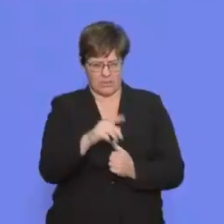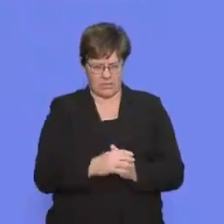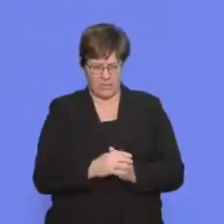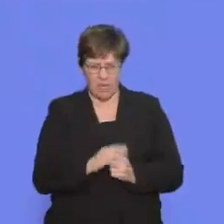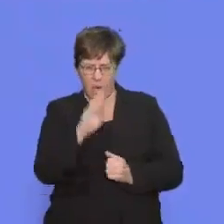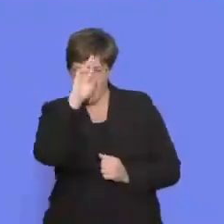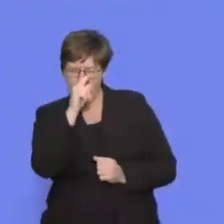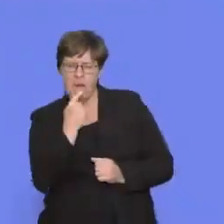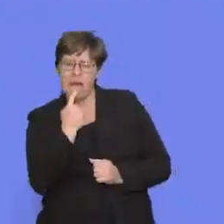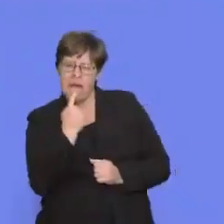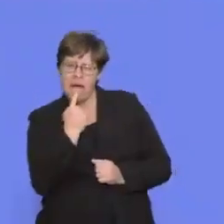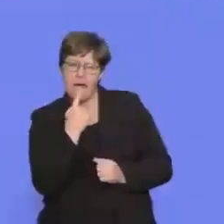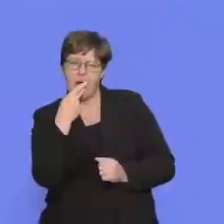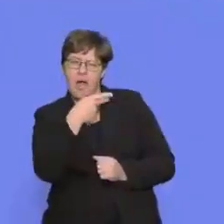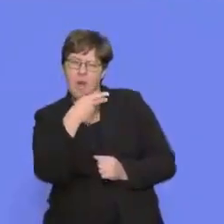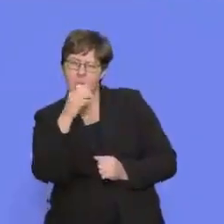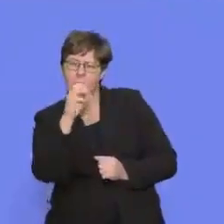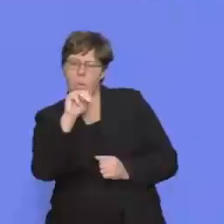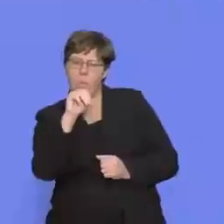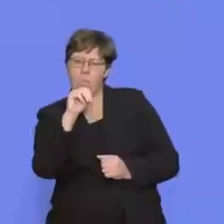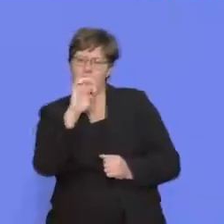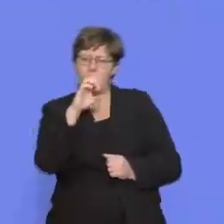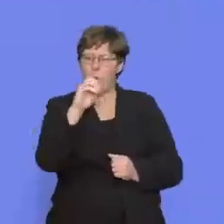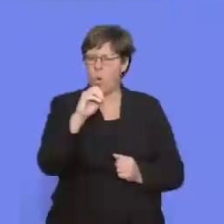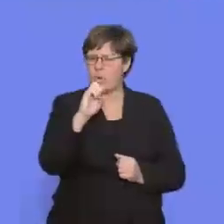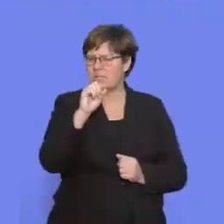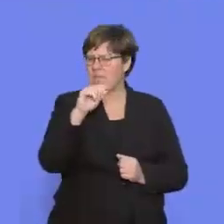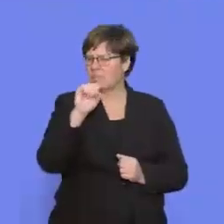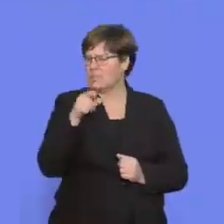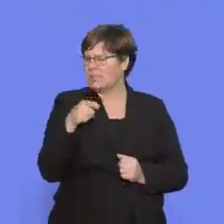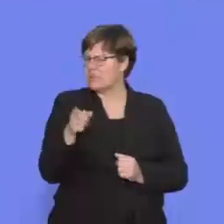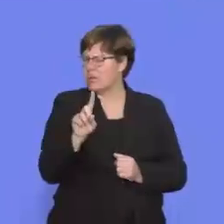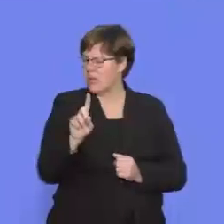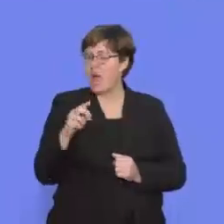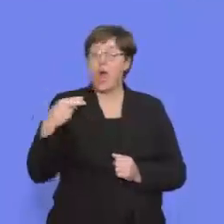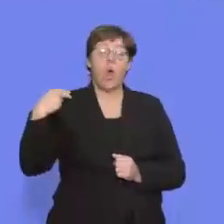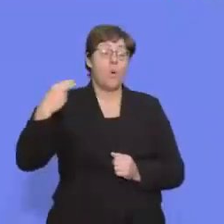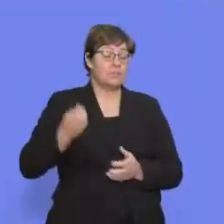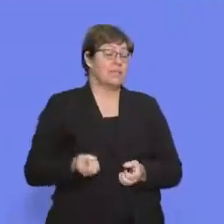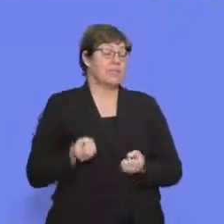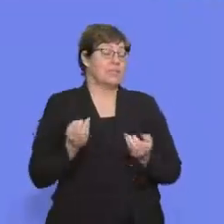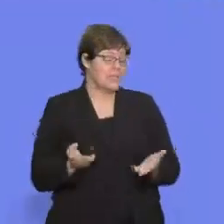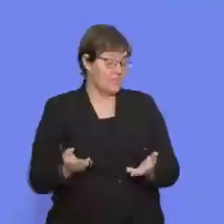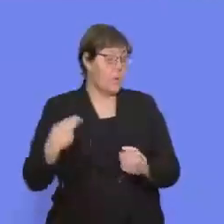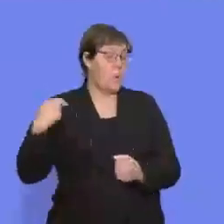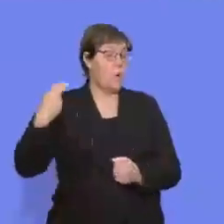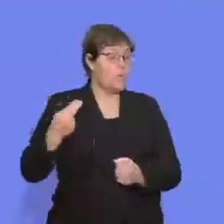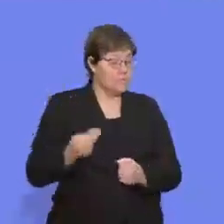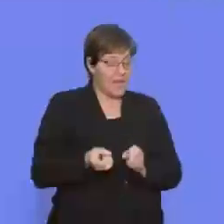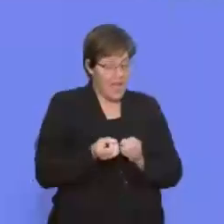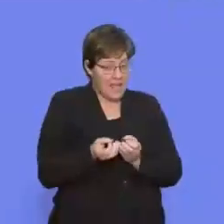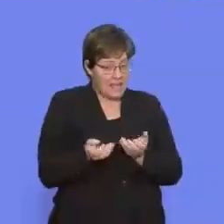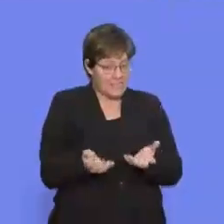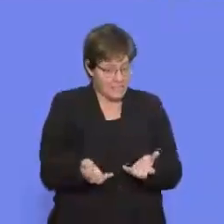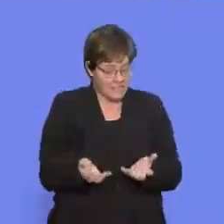remember what homeostasis means. Remember, the hormones are secreted, and hormones are those secretions that